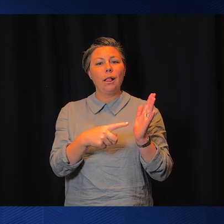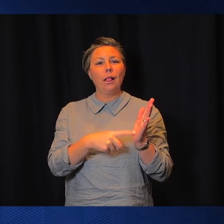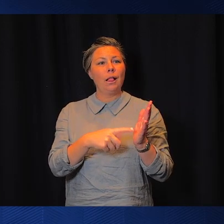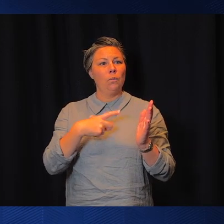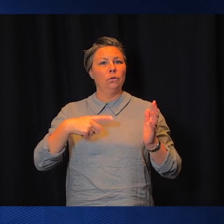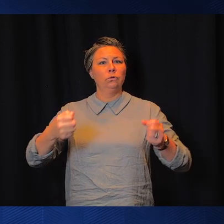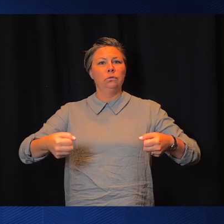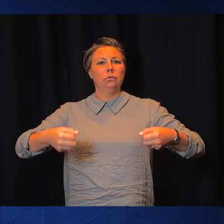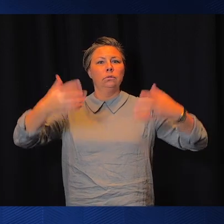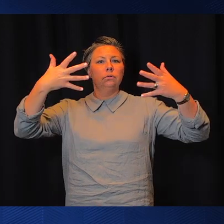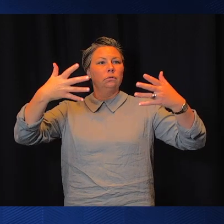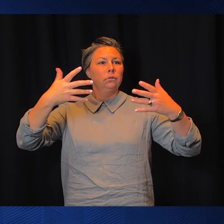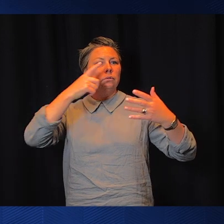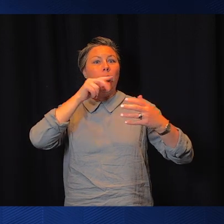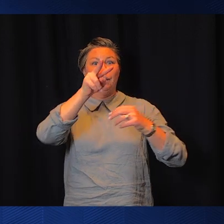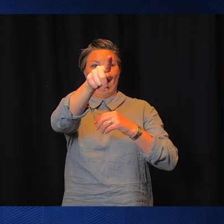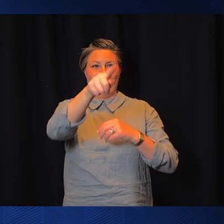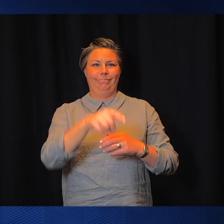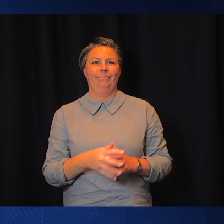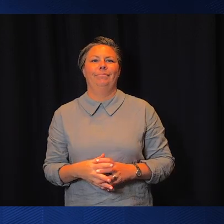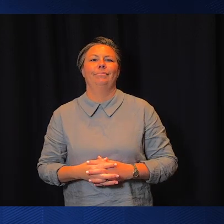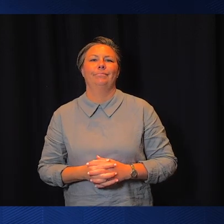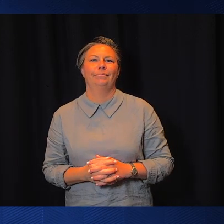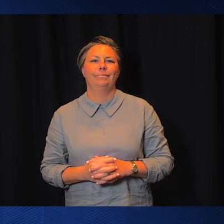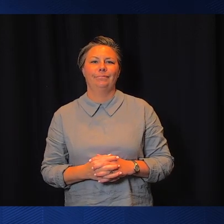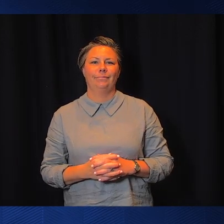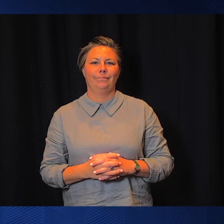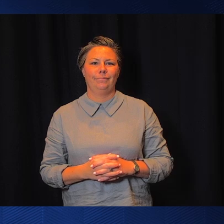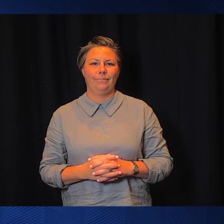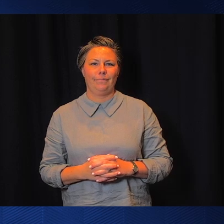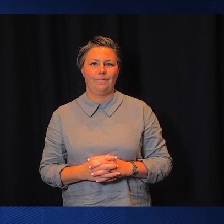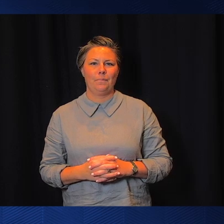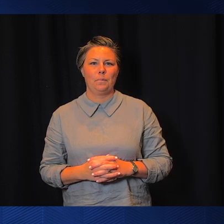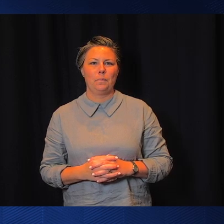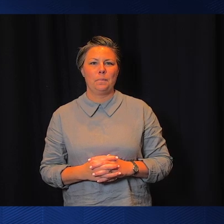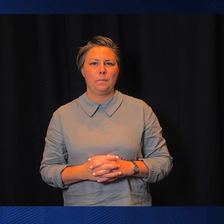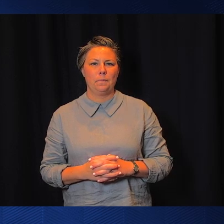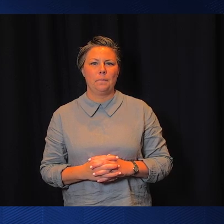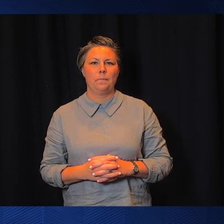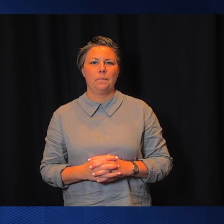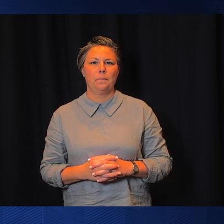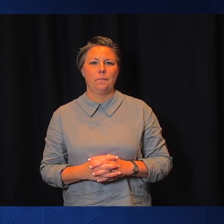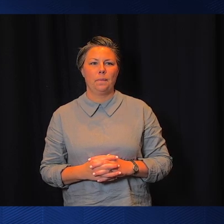poll. I don't know if that's feasible. Thank you very much. So,